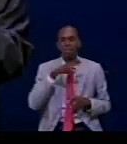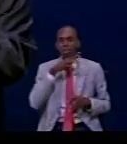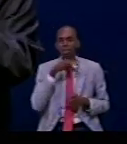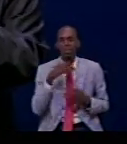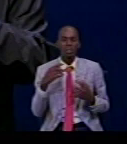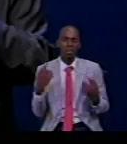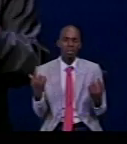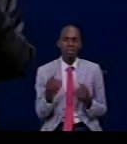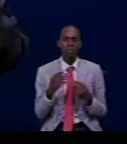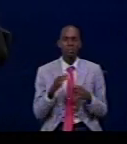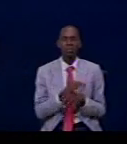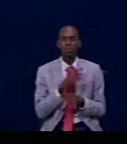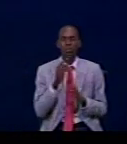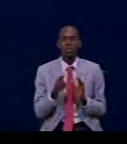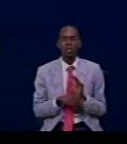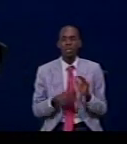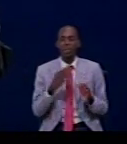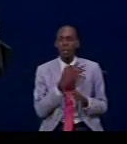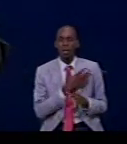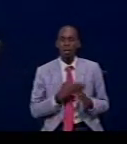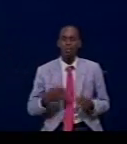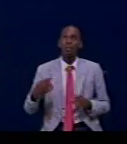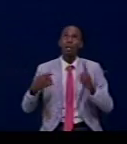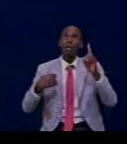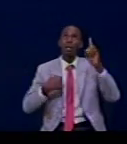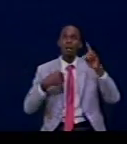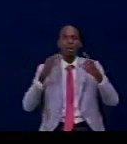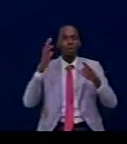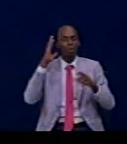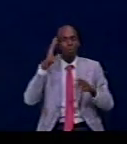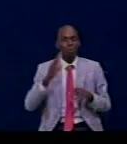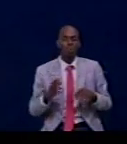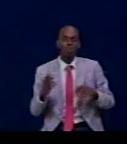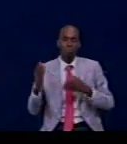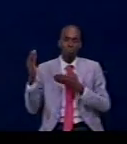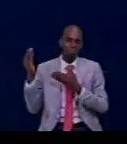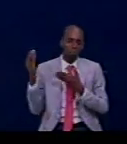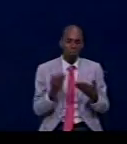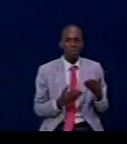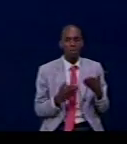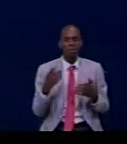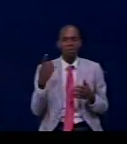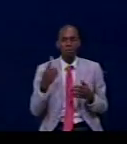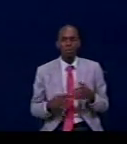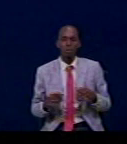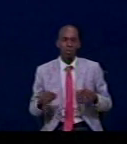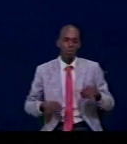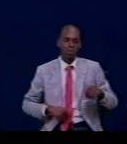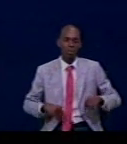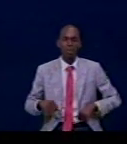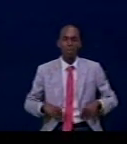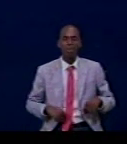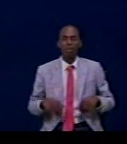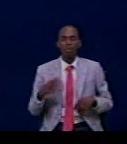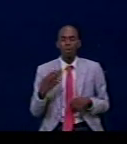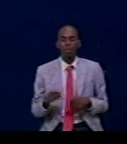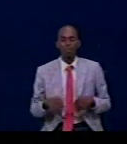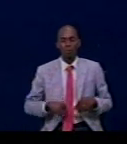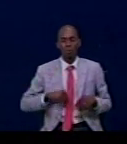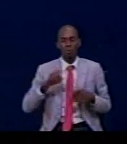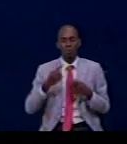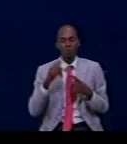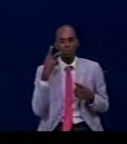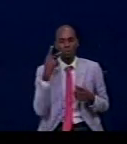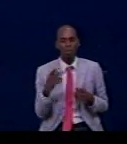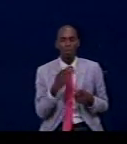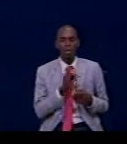iniquity. And I will cause the arrogancy of the proud to cease, and I will lay low